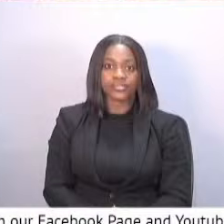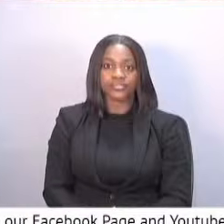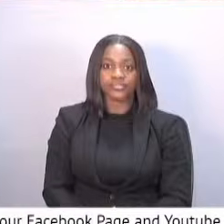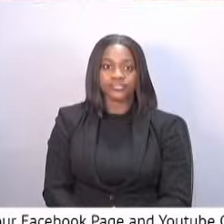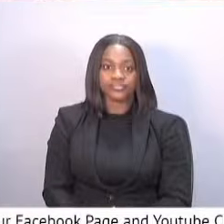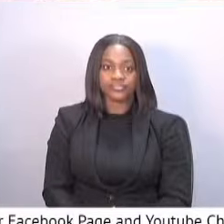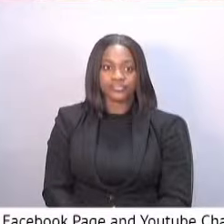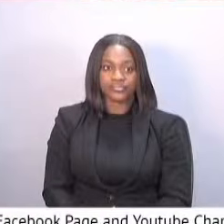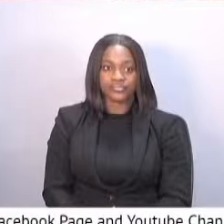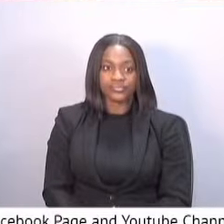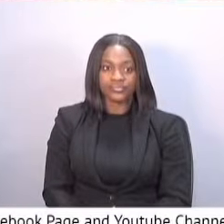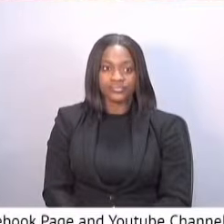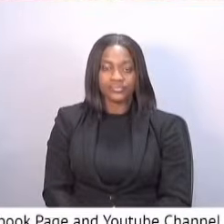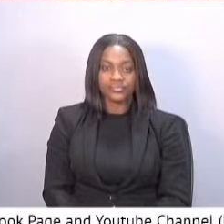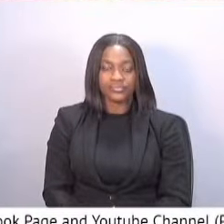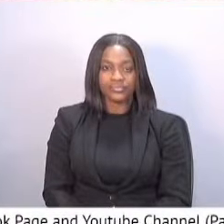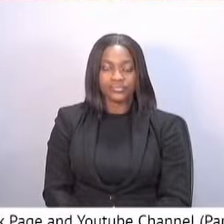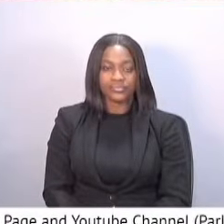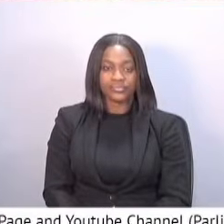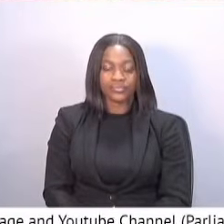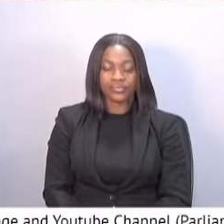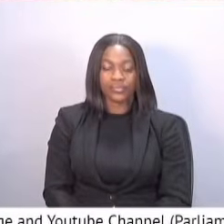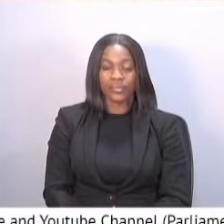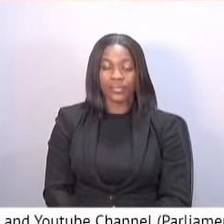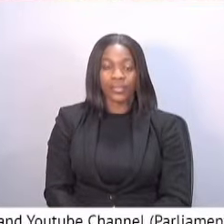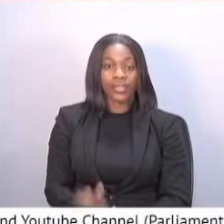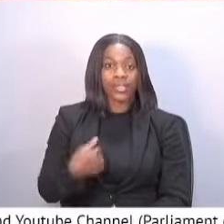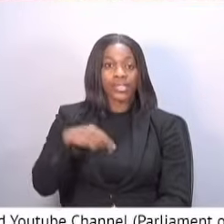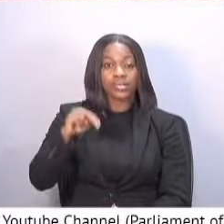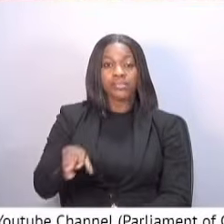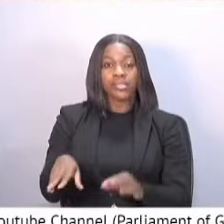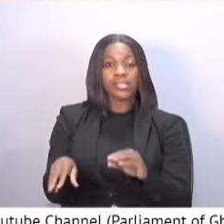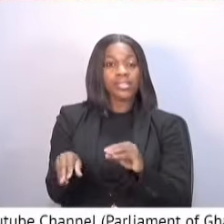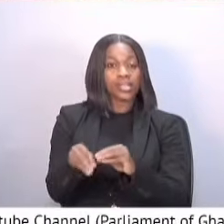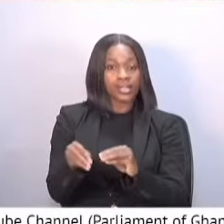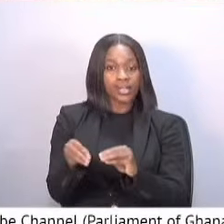Mr. Speaker, let me be quick to mention that